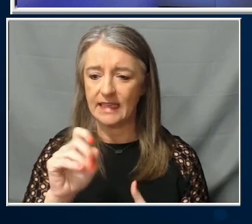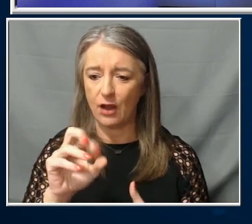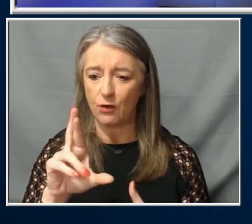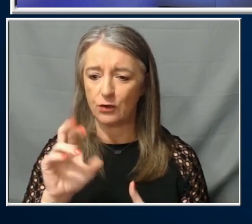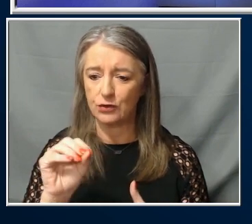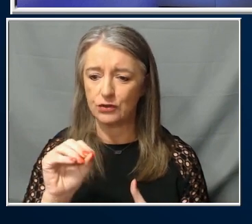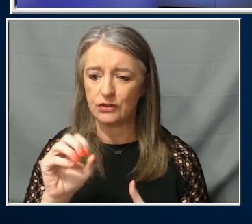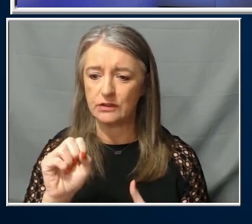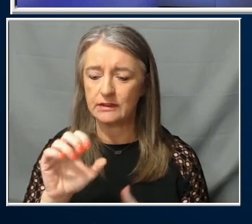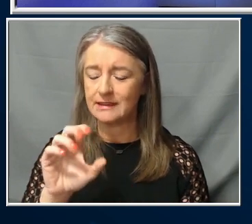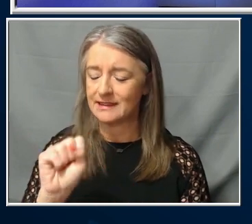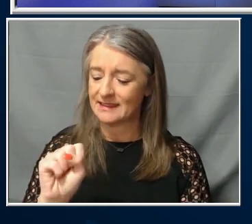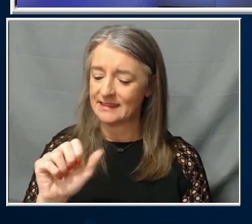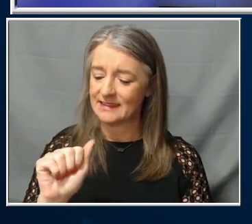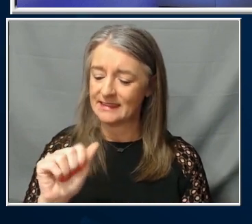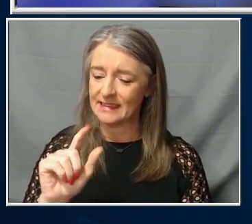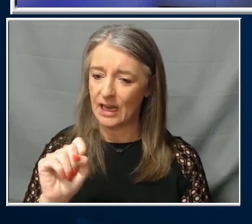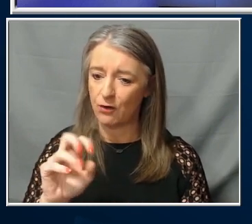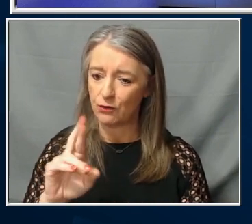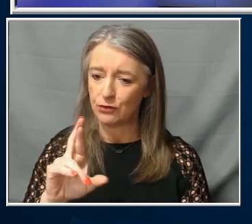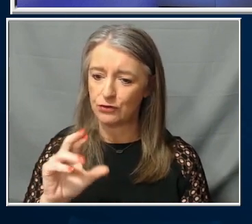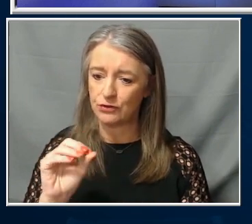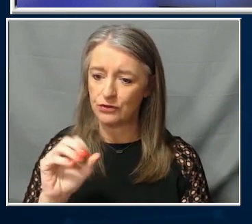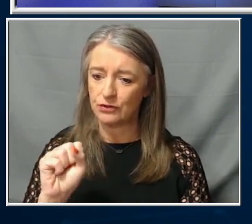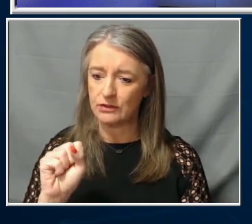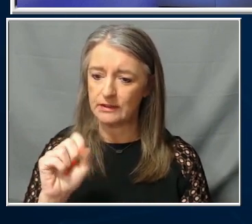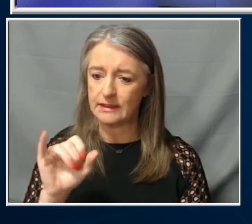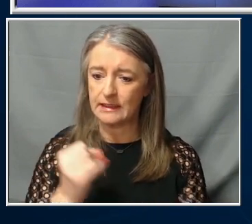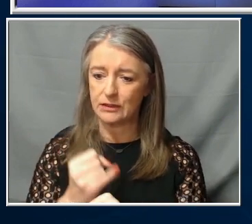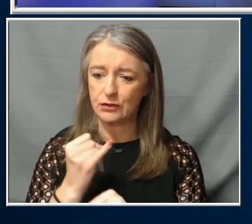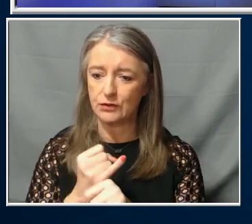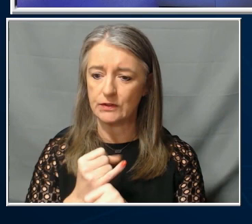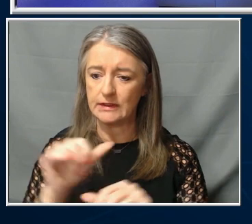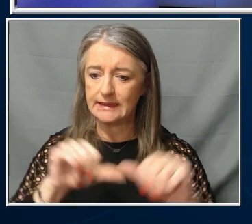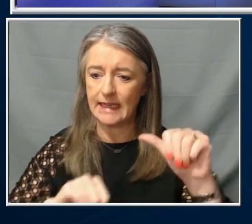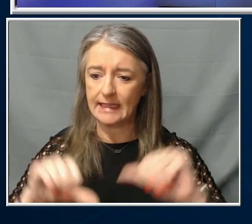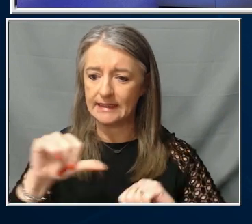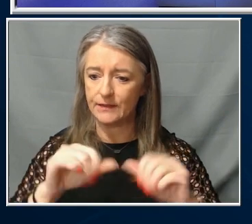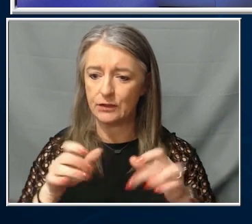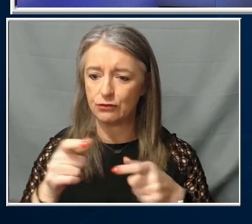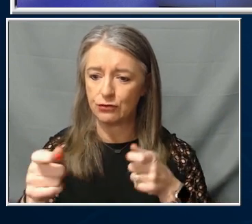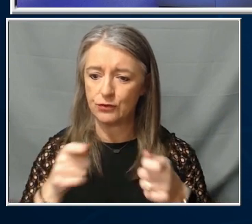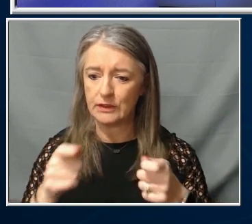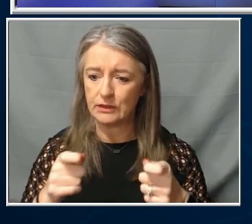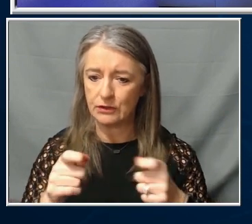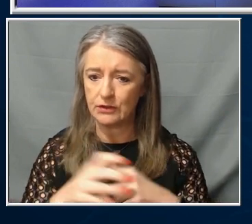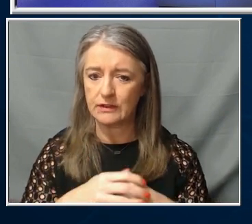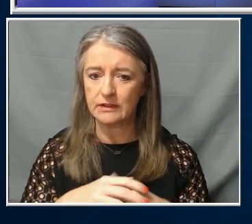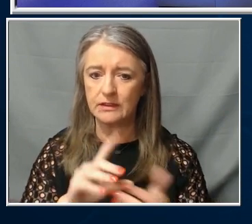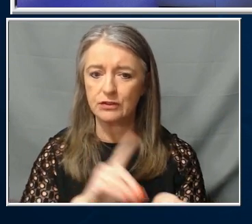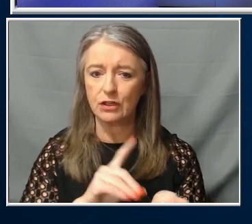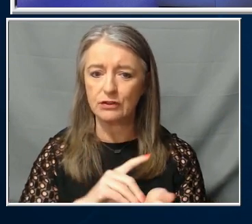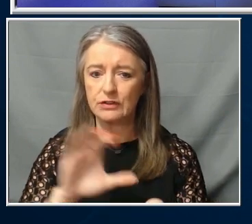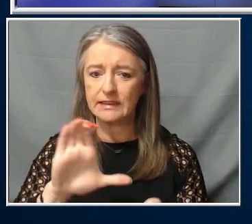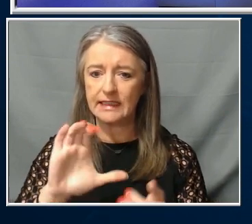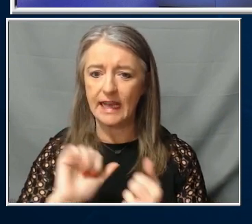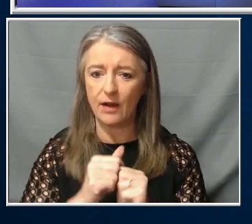Dr. Cossack C., a neuroscientist and the scientific director there at Stowers Institute. Dr. C., how are you?